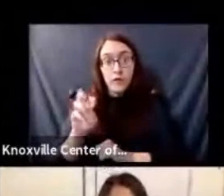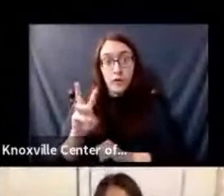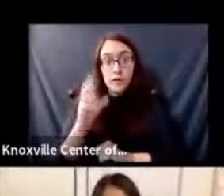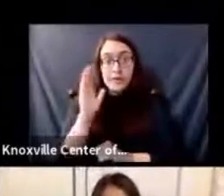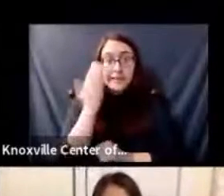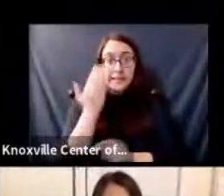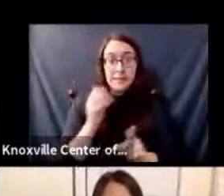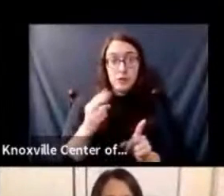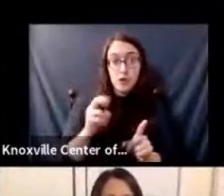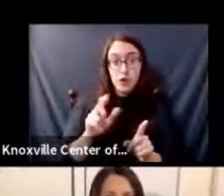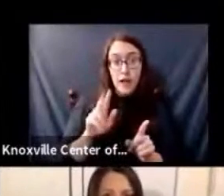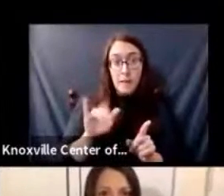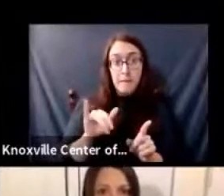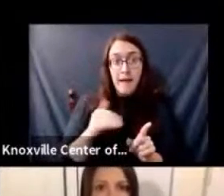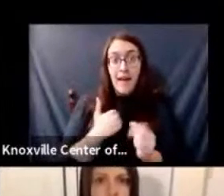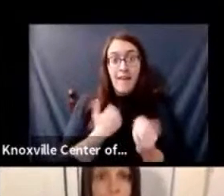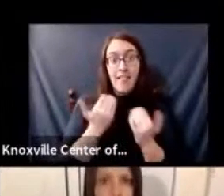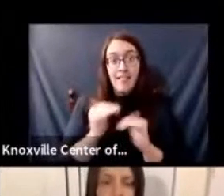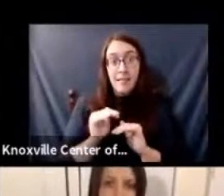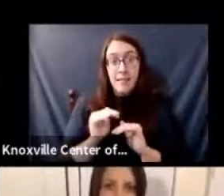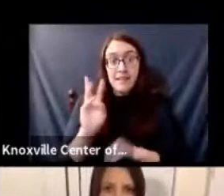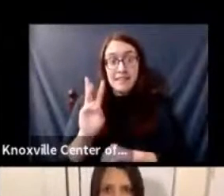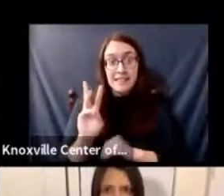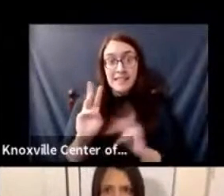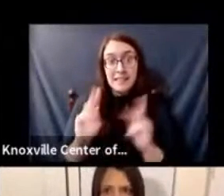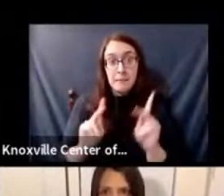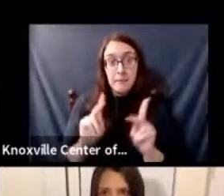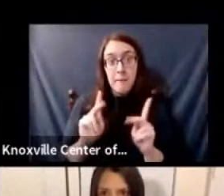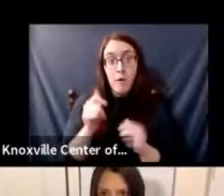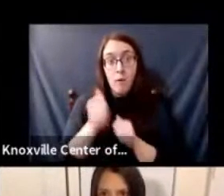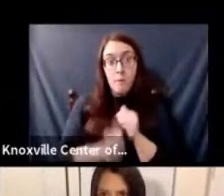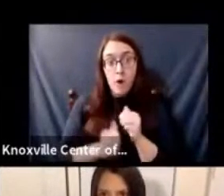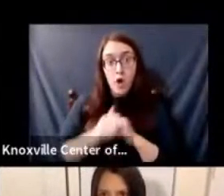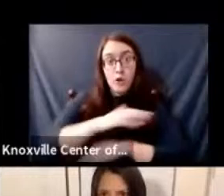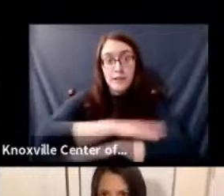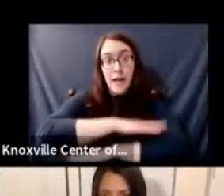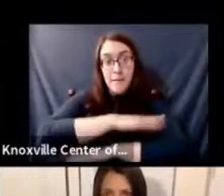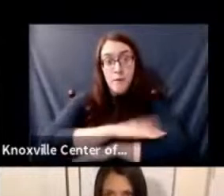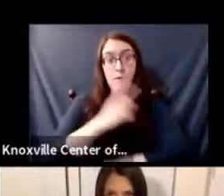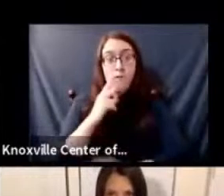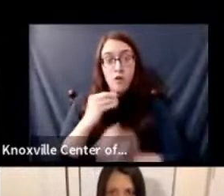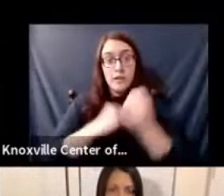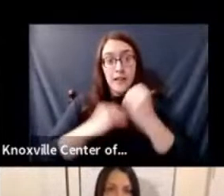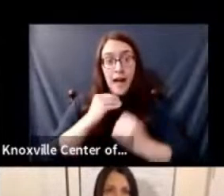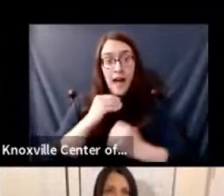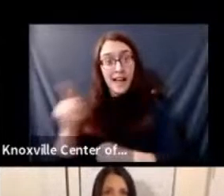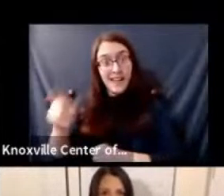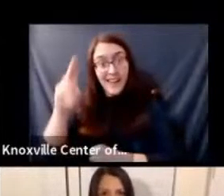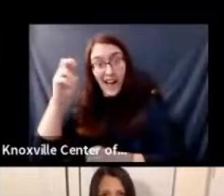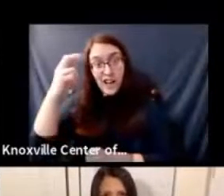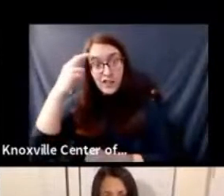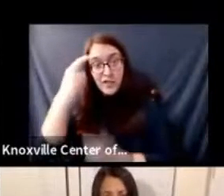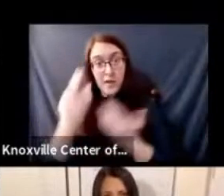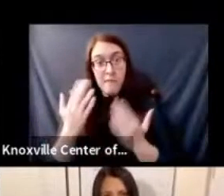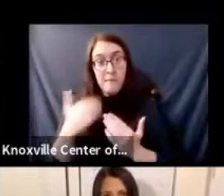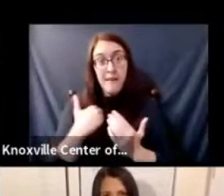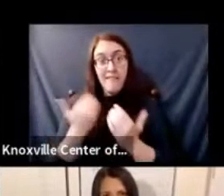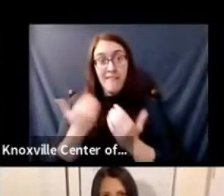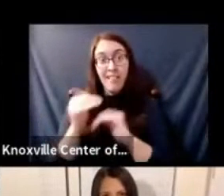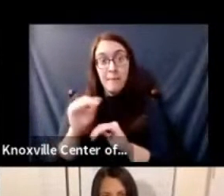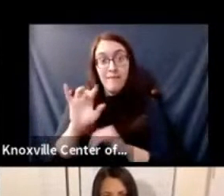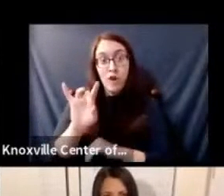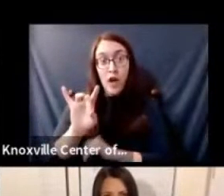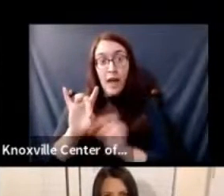6 people per table for the dining, and I think Nashville might have a limit to 8. So